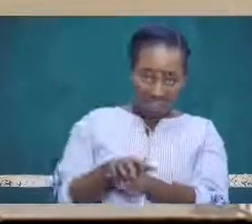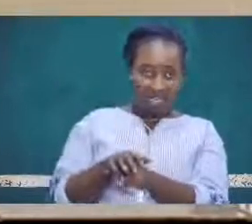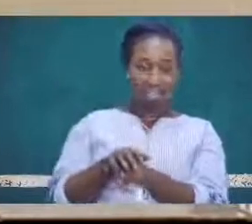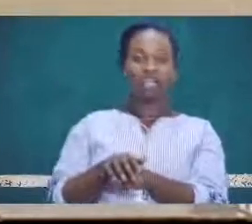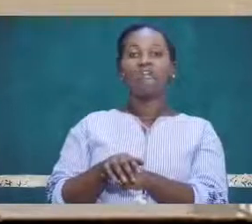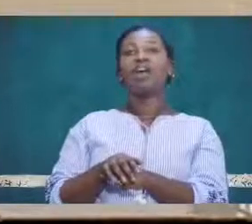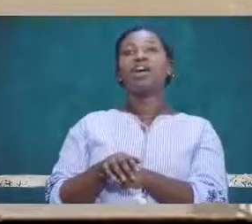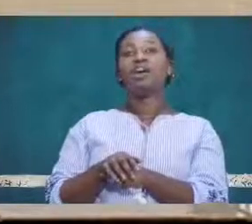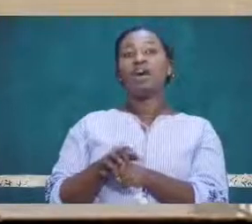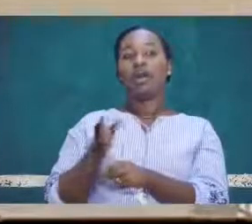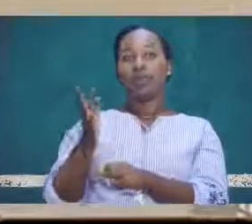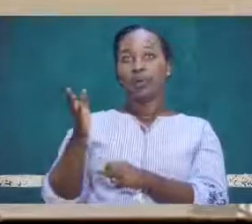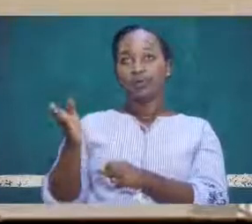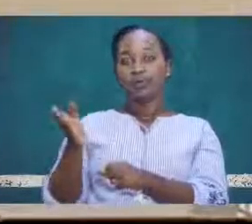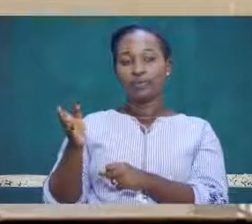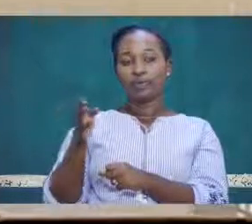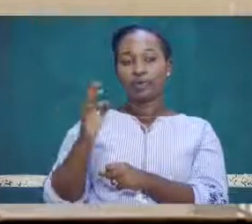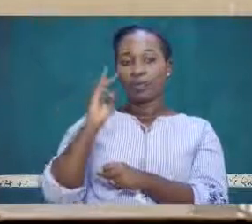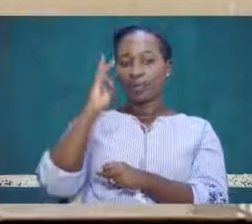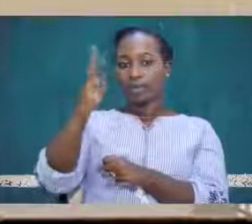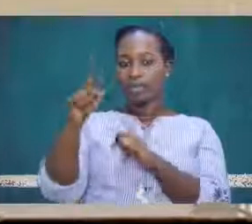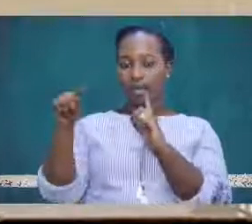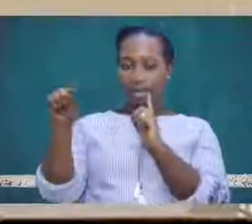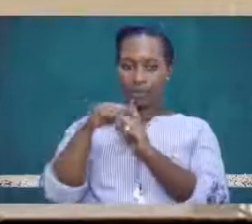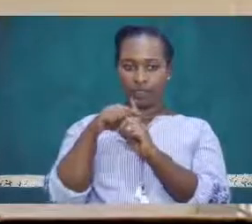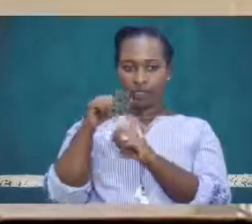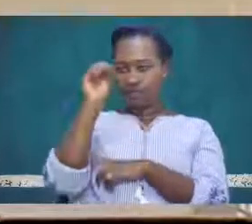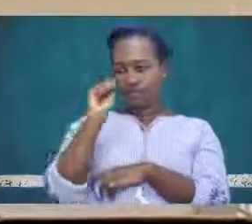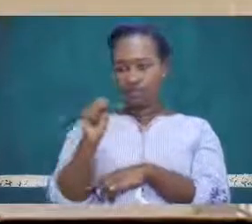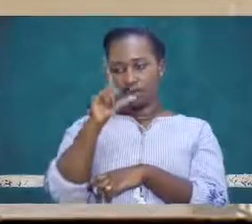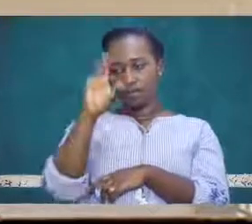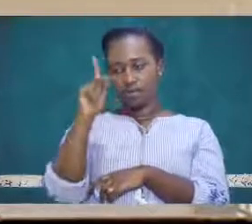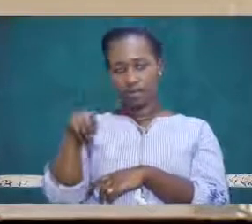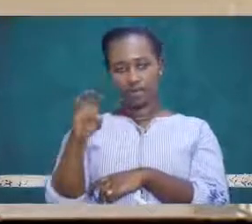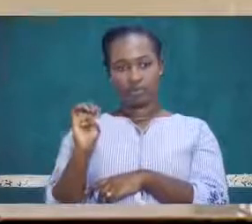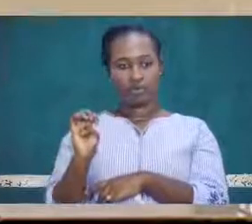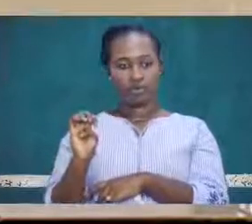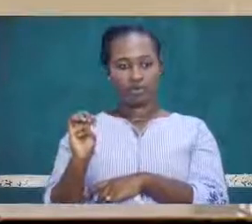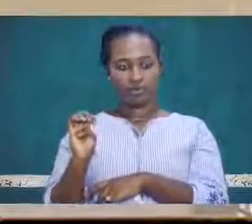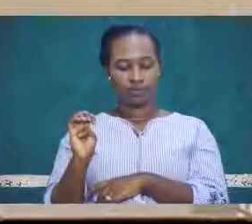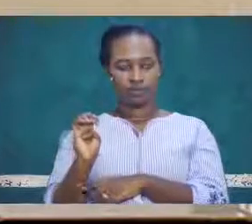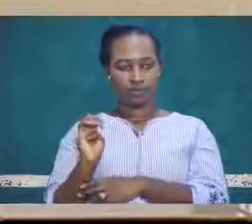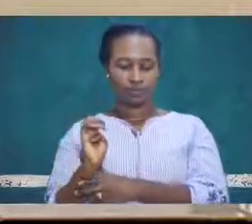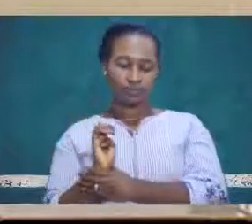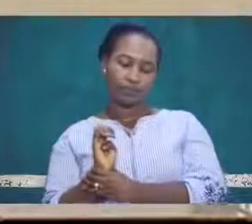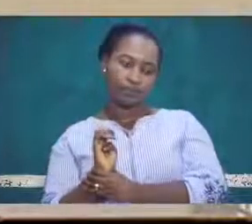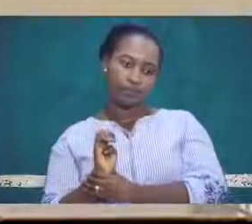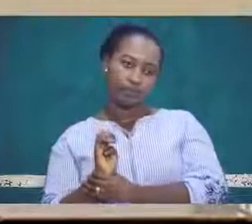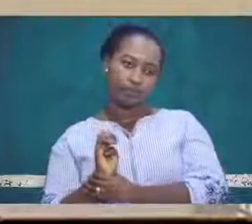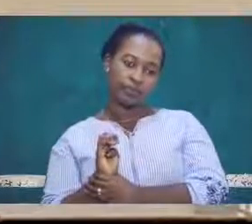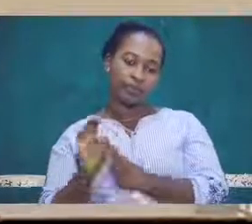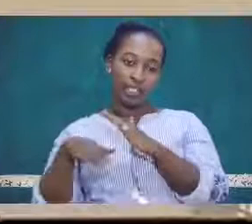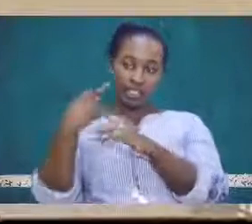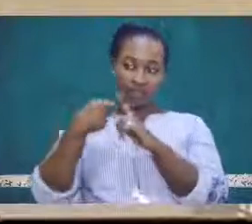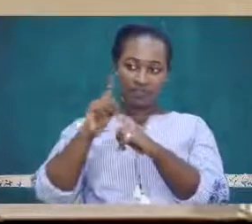this case, there will be a positive slope, like this one, a positive slope. Then